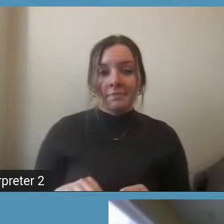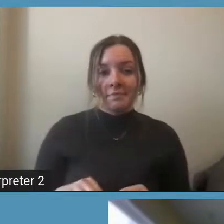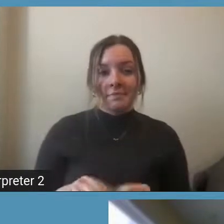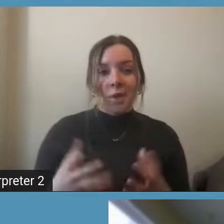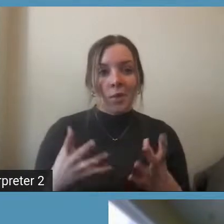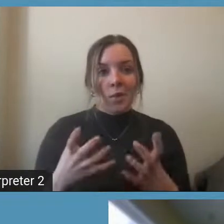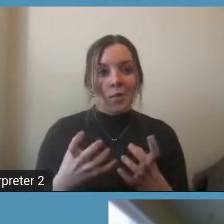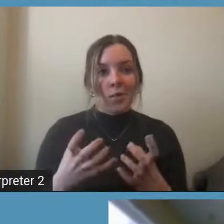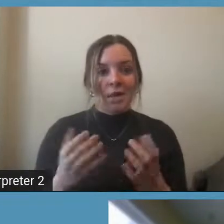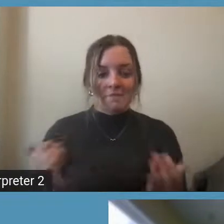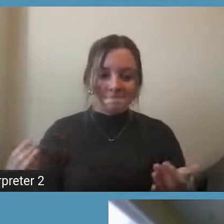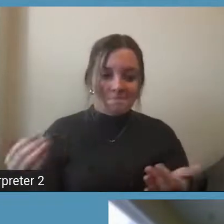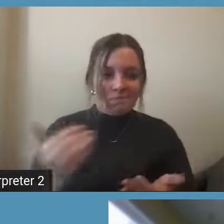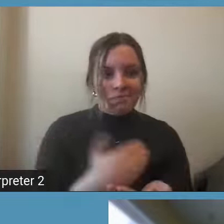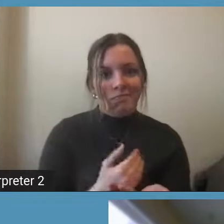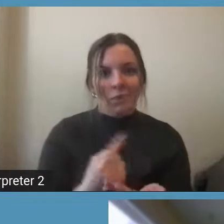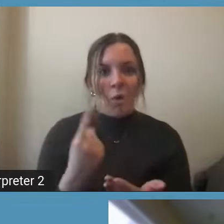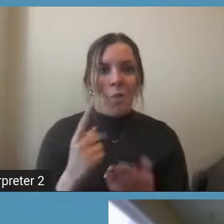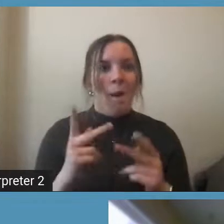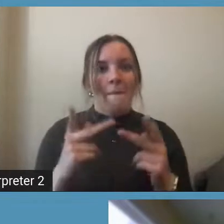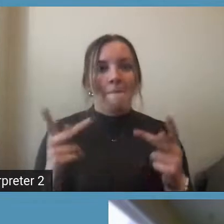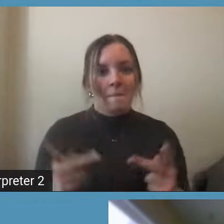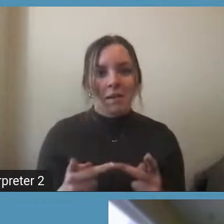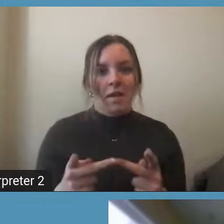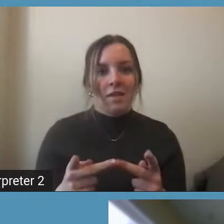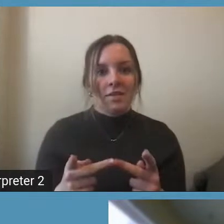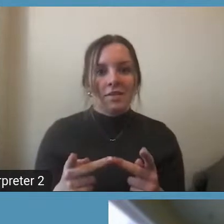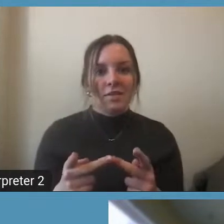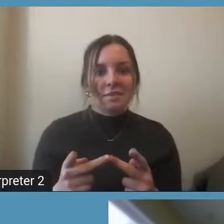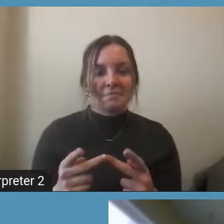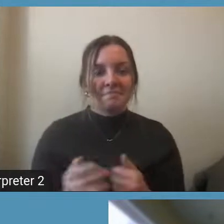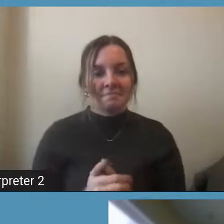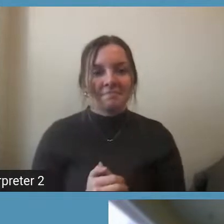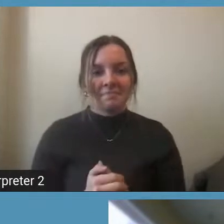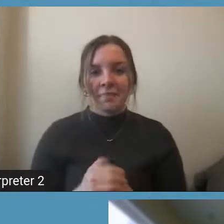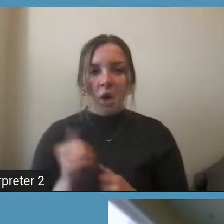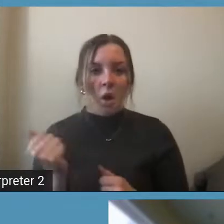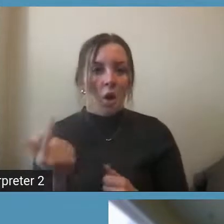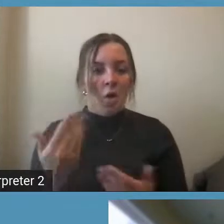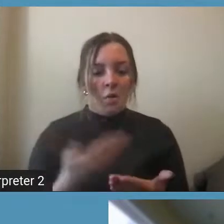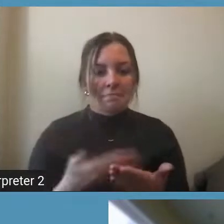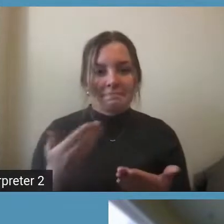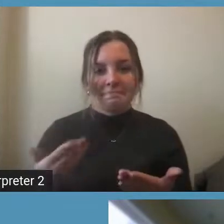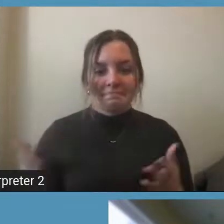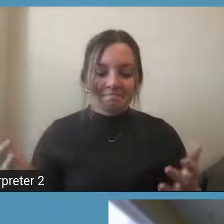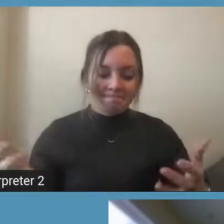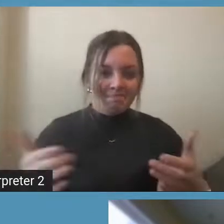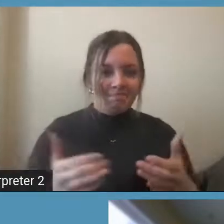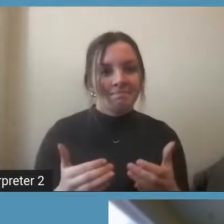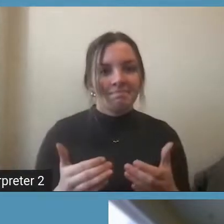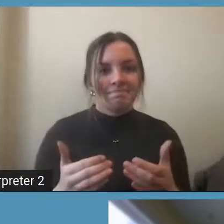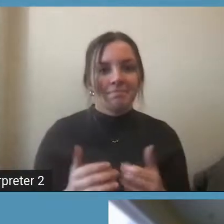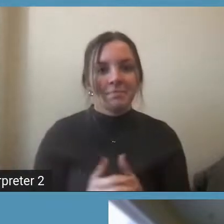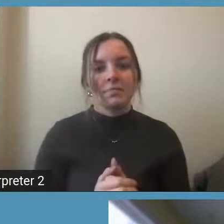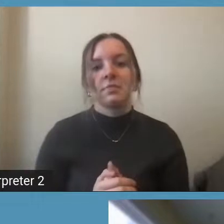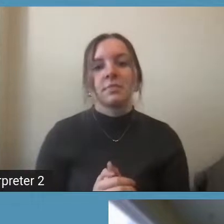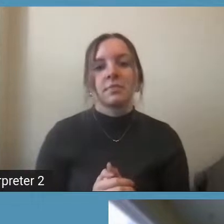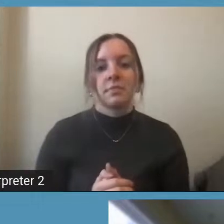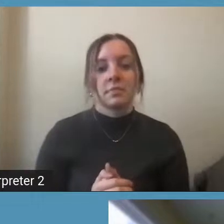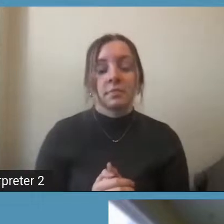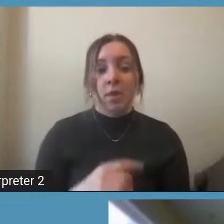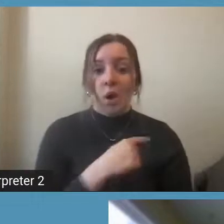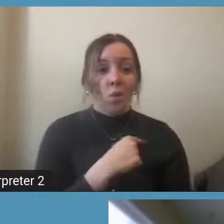place. So, object handlers are important. They're the limiting factor because we're not going to touch